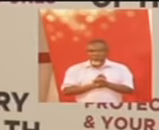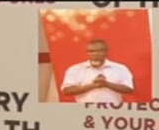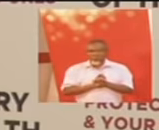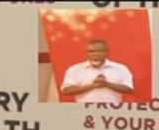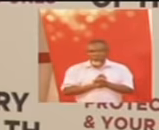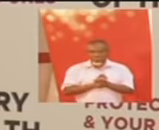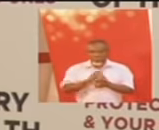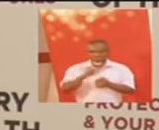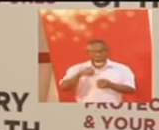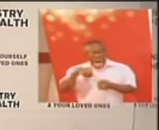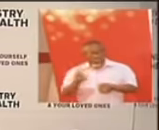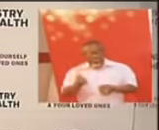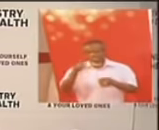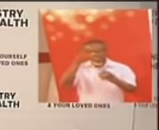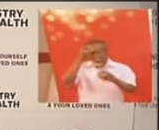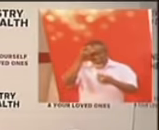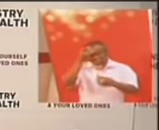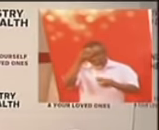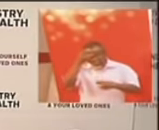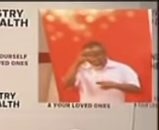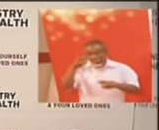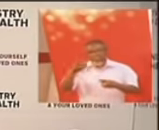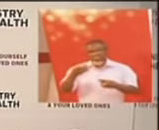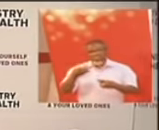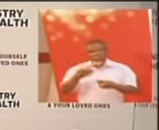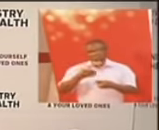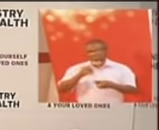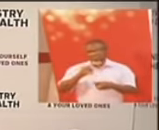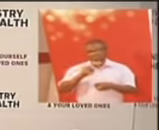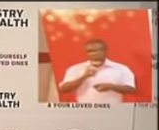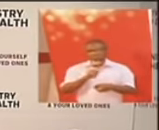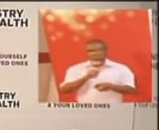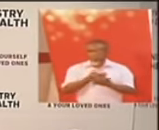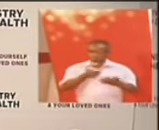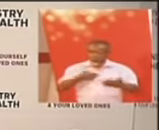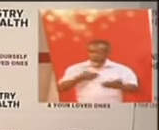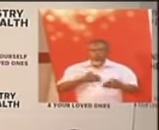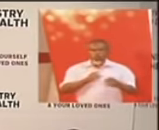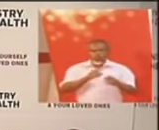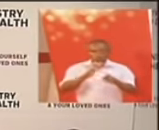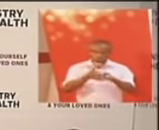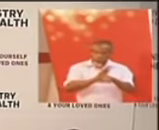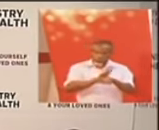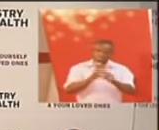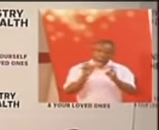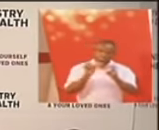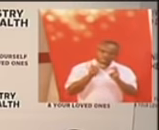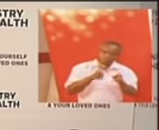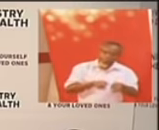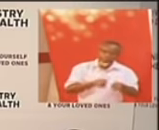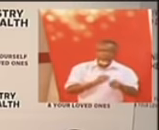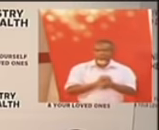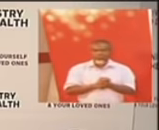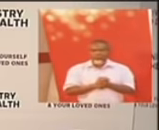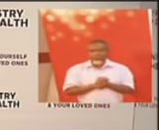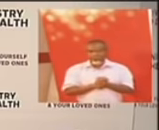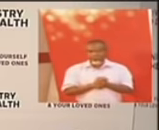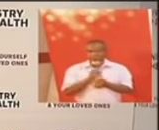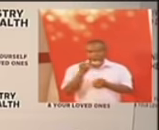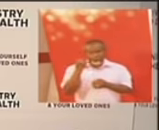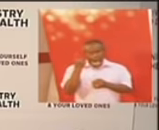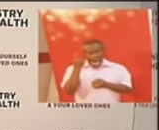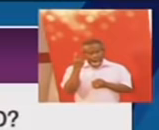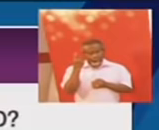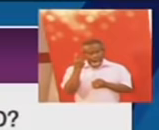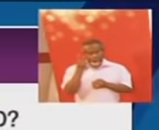Thank you. Thank you very much, Dr. Richards. A second question that we see coming up quite often from the public. What is the